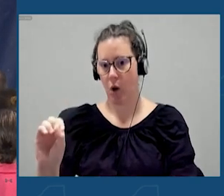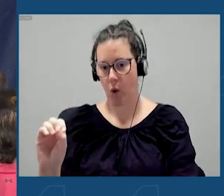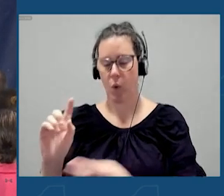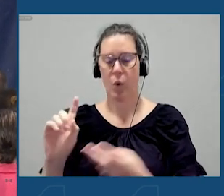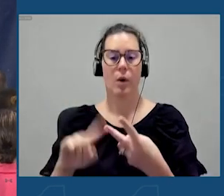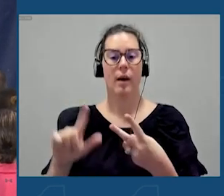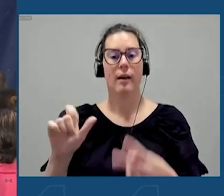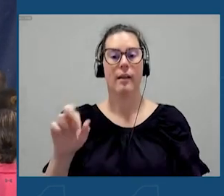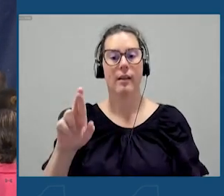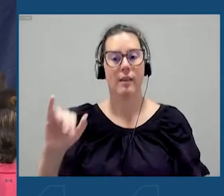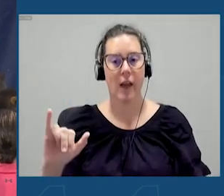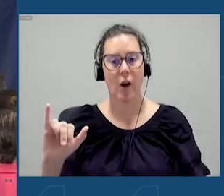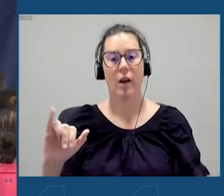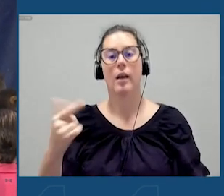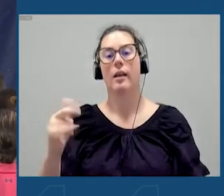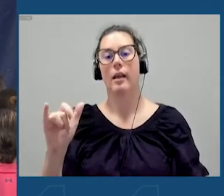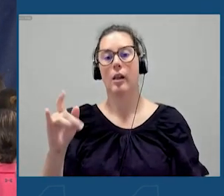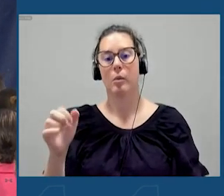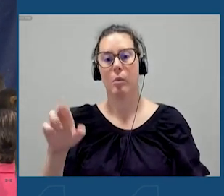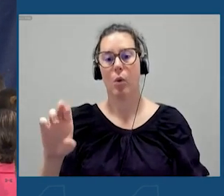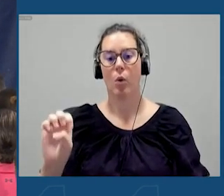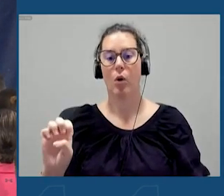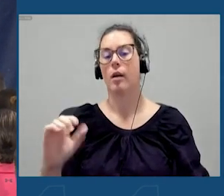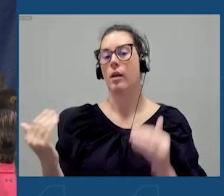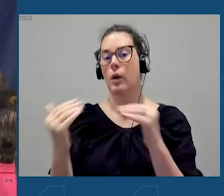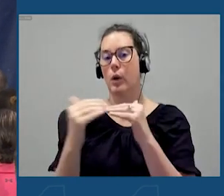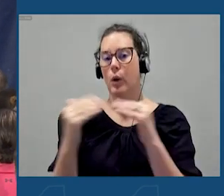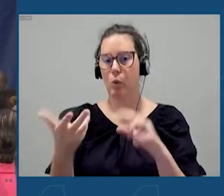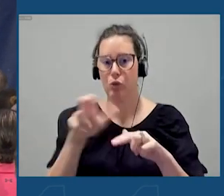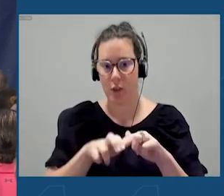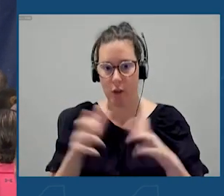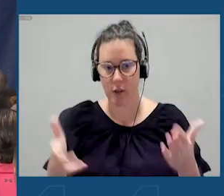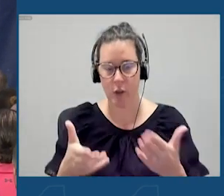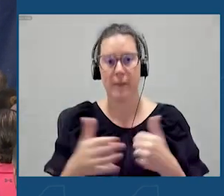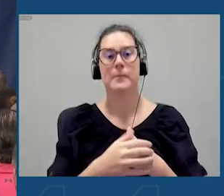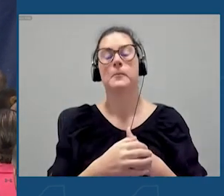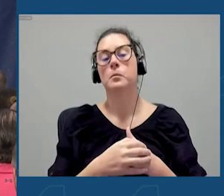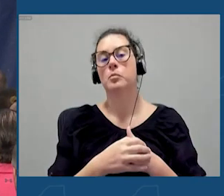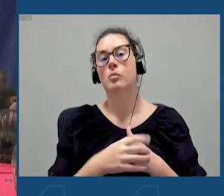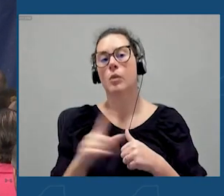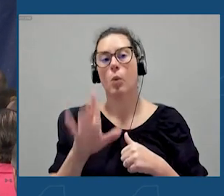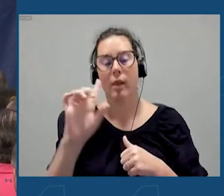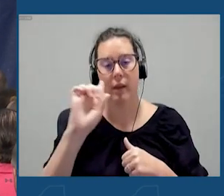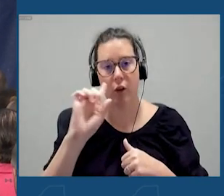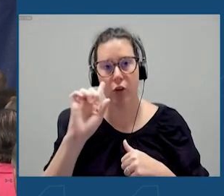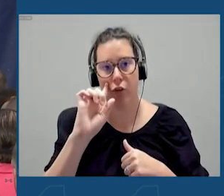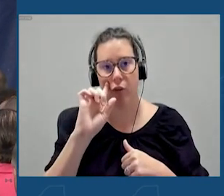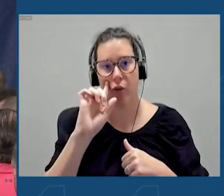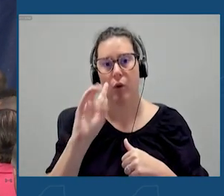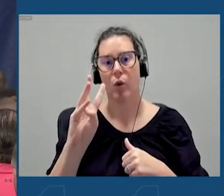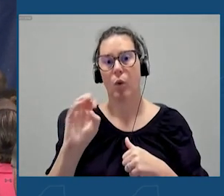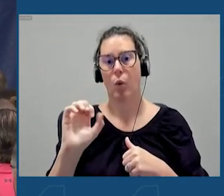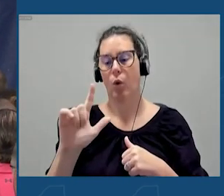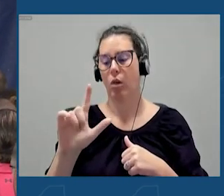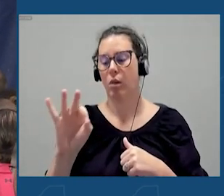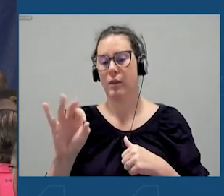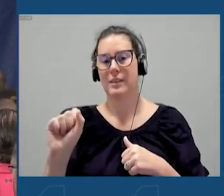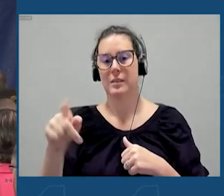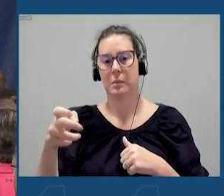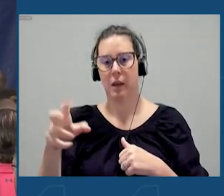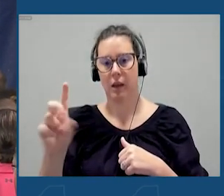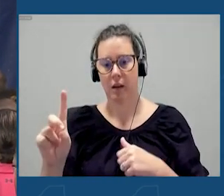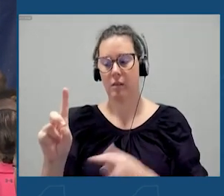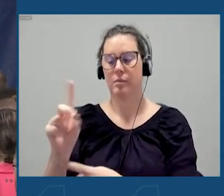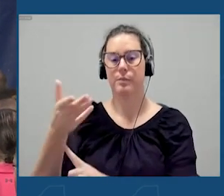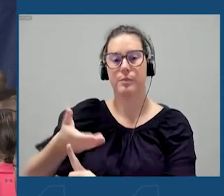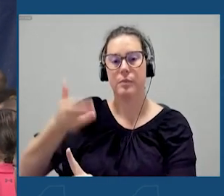Mohawk Valley REDC co-chair. And you'll be also hearing from, I love the words Wolfspeed, Lisa Fritz, and you'll be hearing what